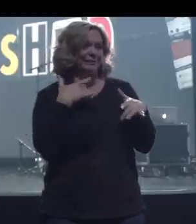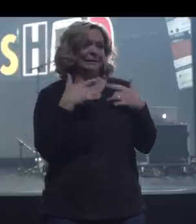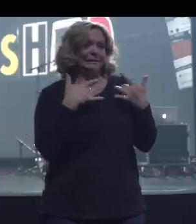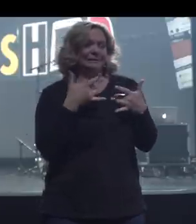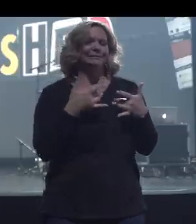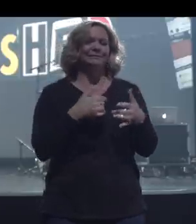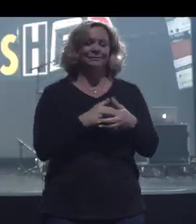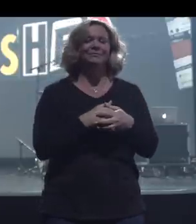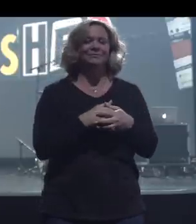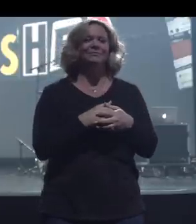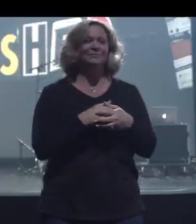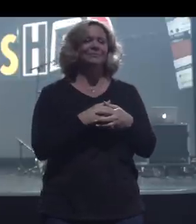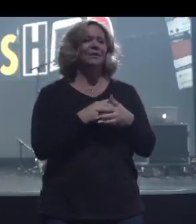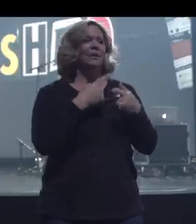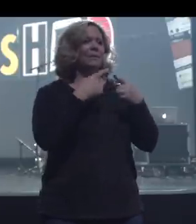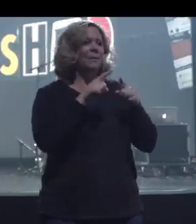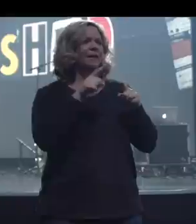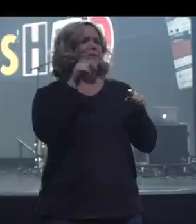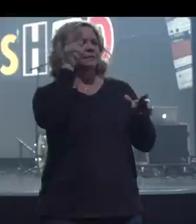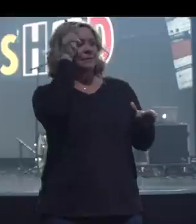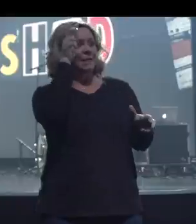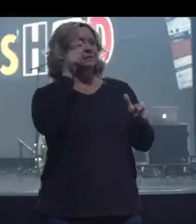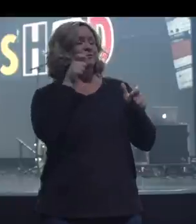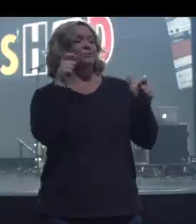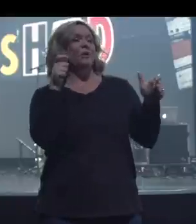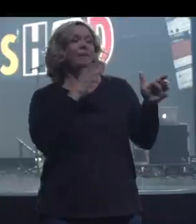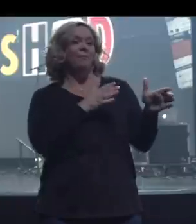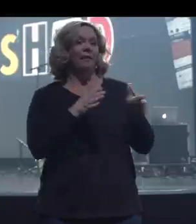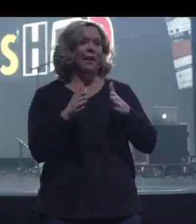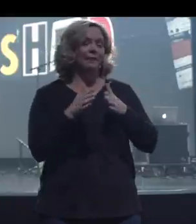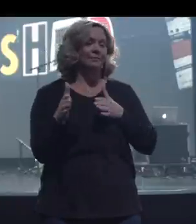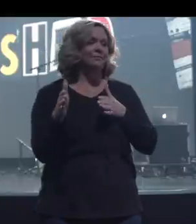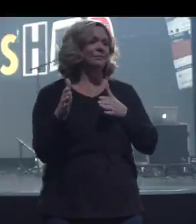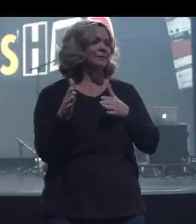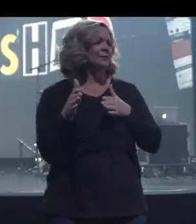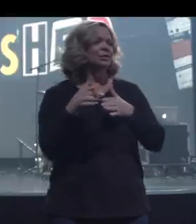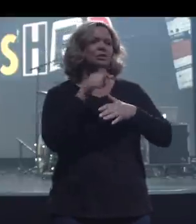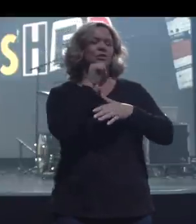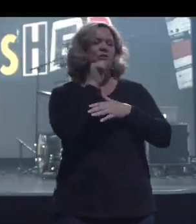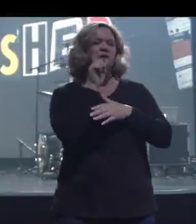What if in Satan's grand plan, he didn't need to